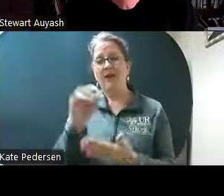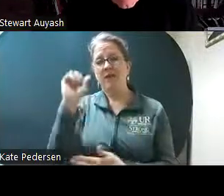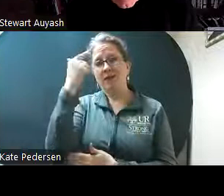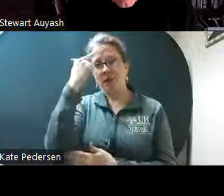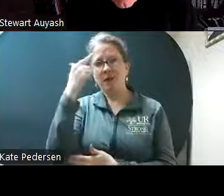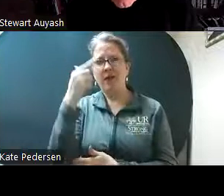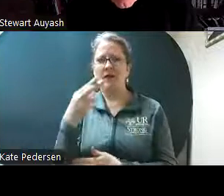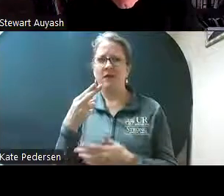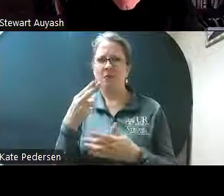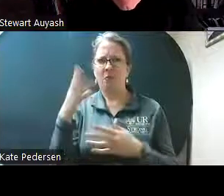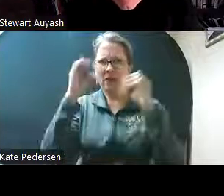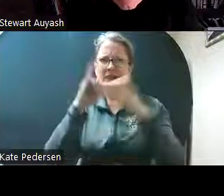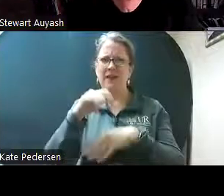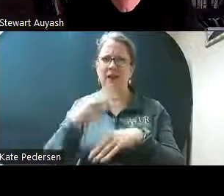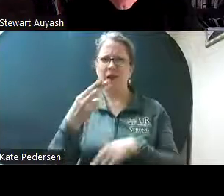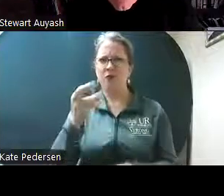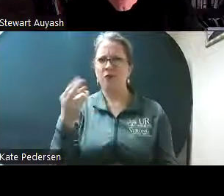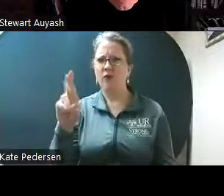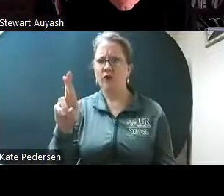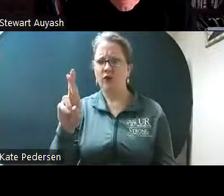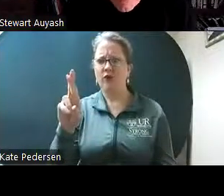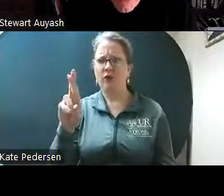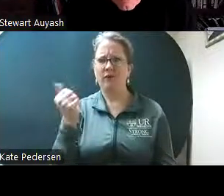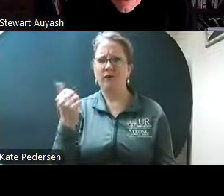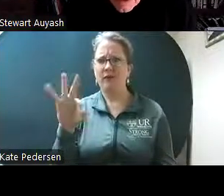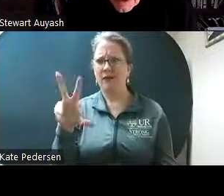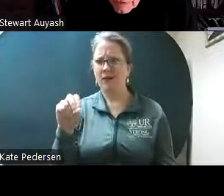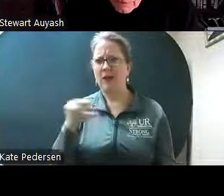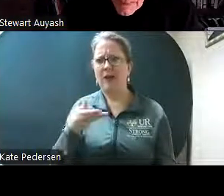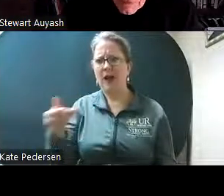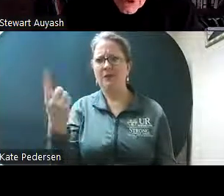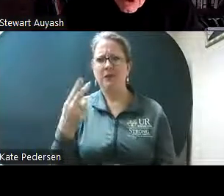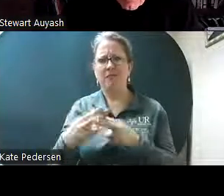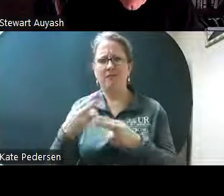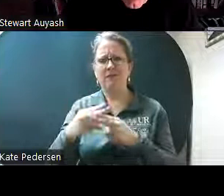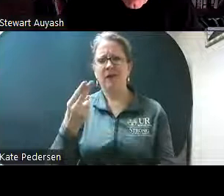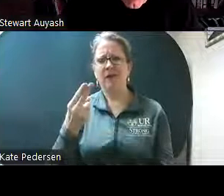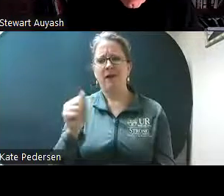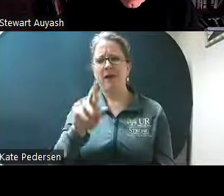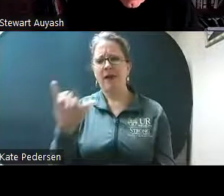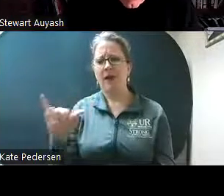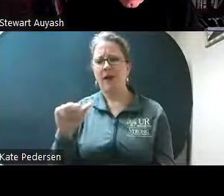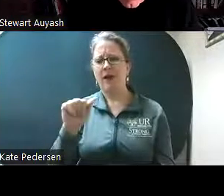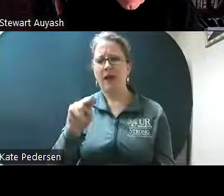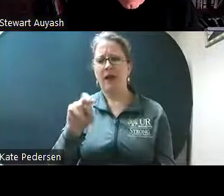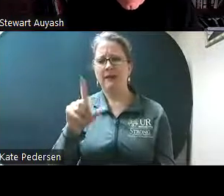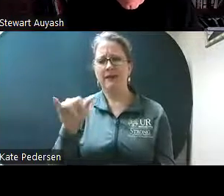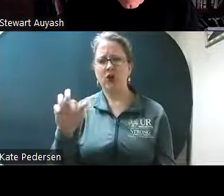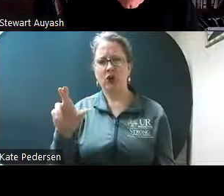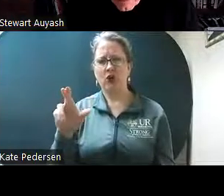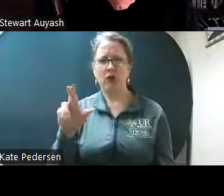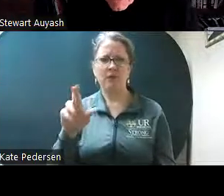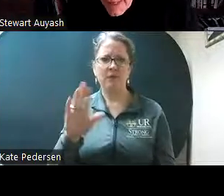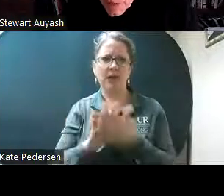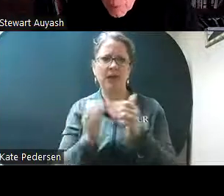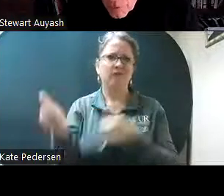time in 1930, and he hired someone named Harry Anslinger, who became a central figure in what we now think of